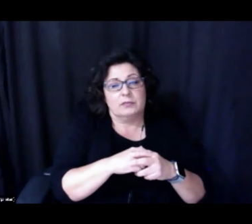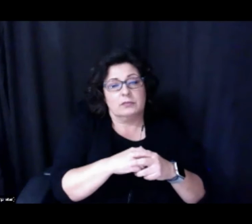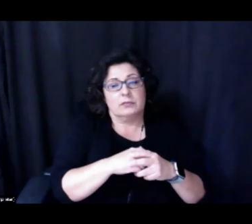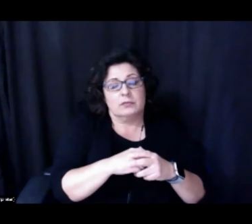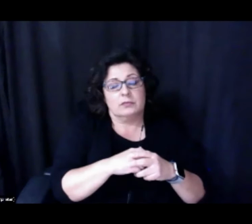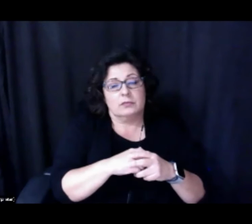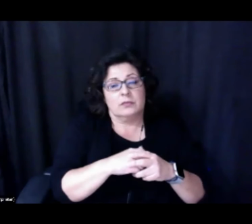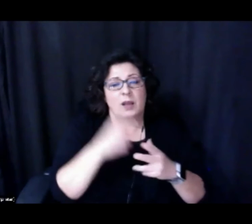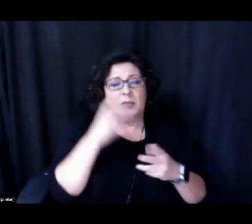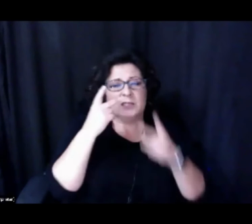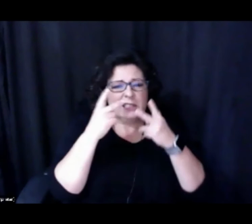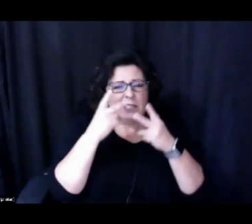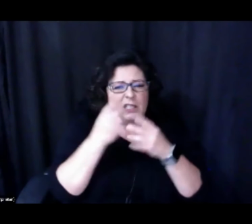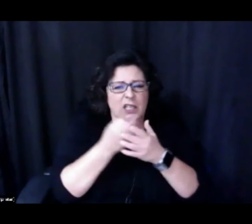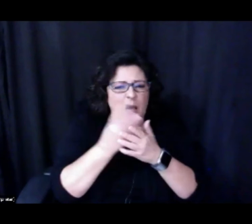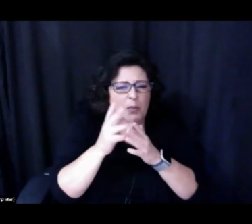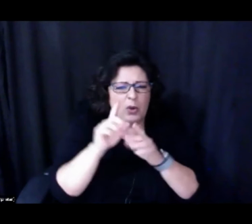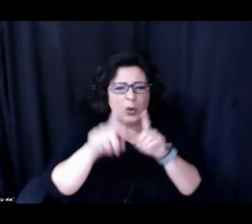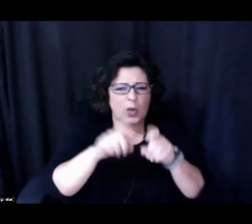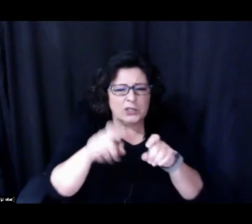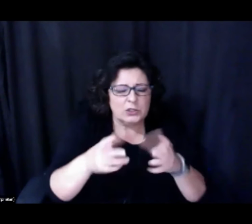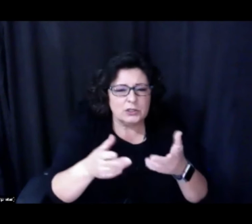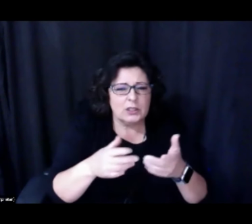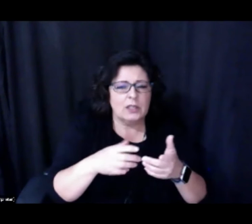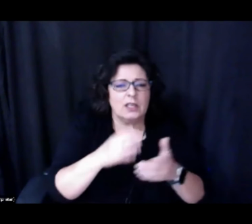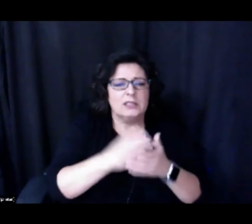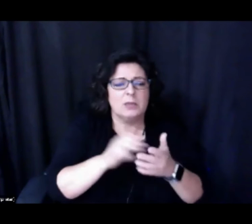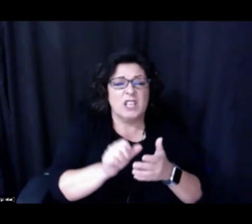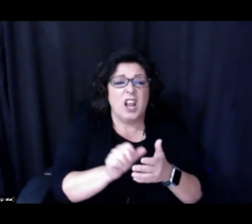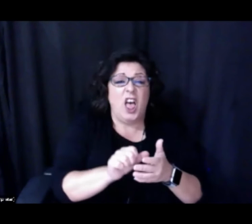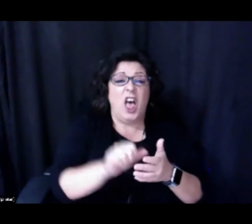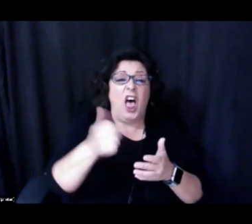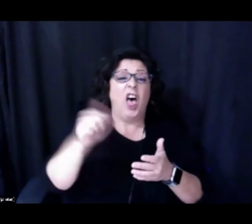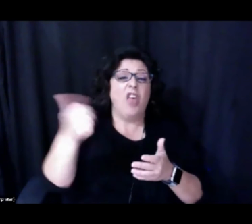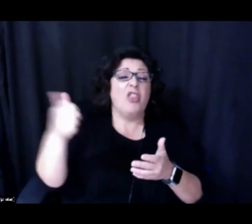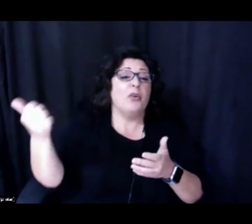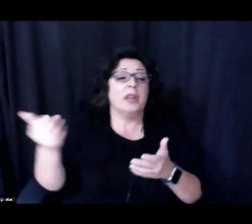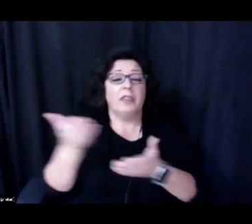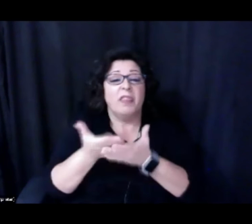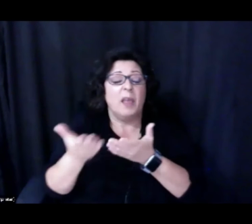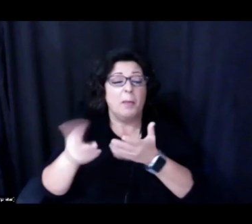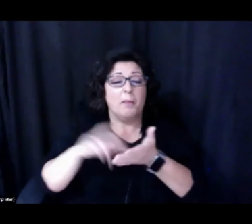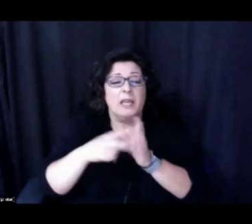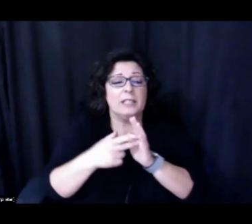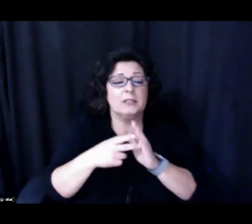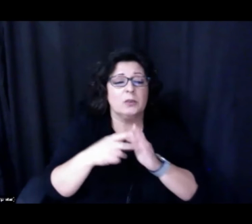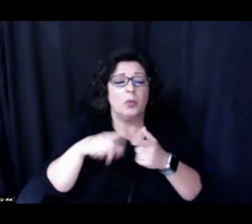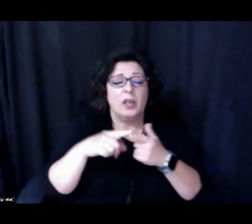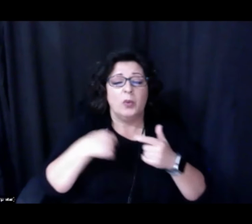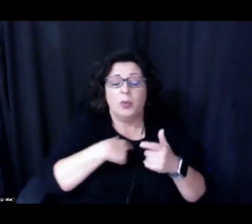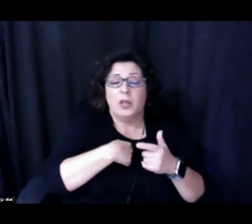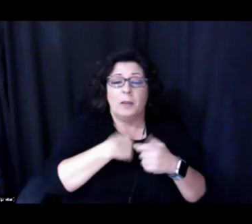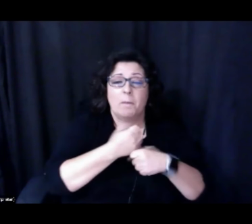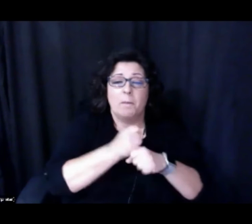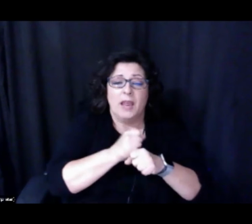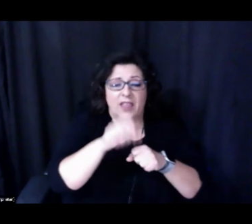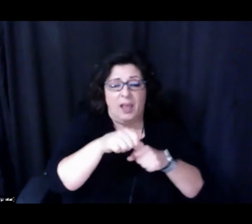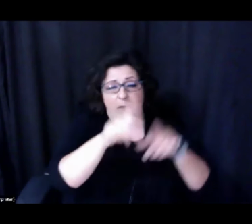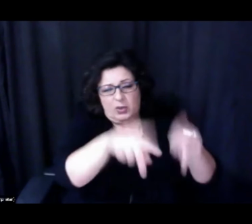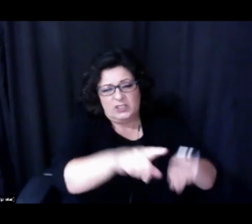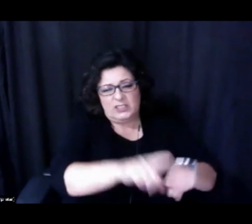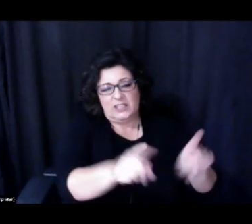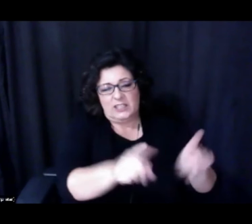So I'm seeing a couple questions come in too. So someone said othering them. So othering them is when we make someone who's different from